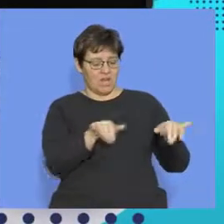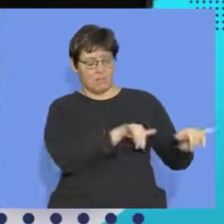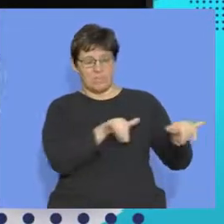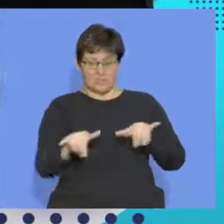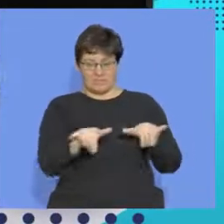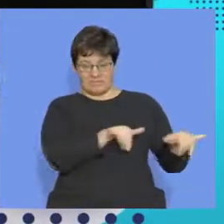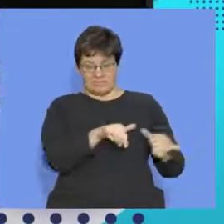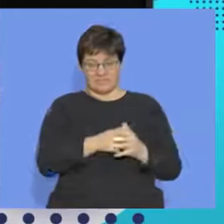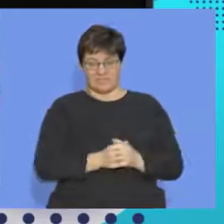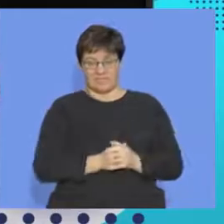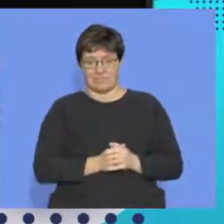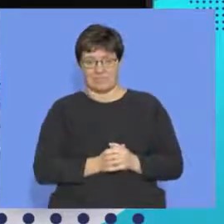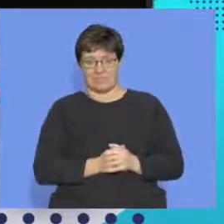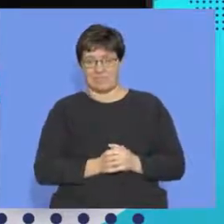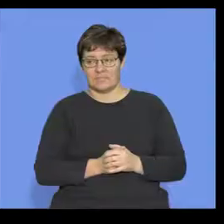common thing, the two events.